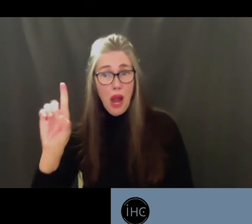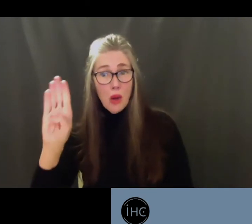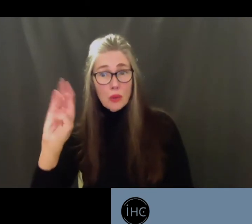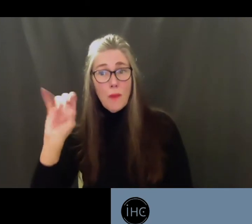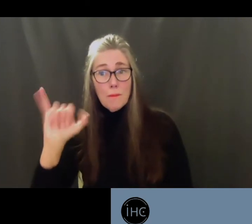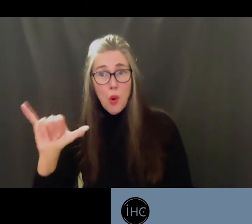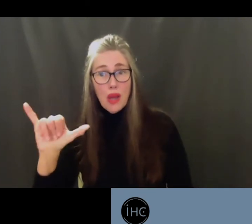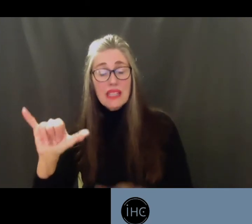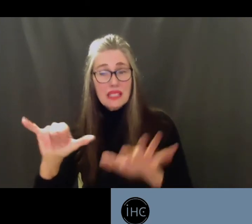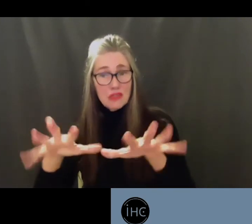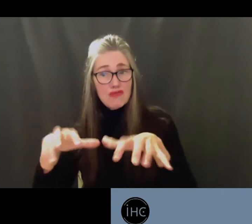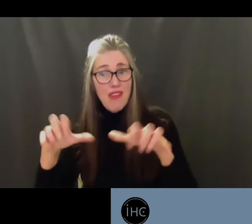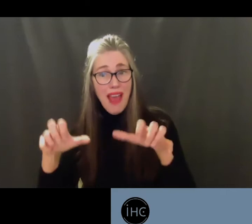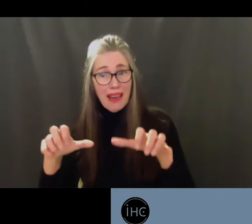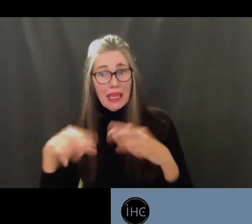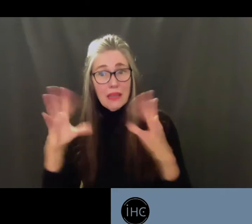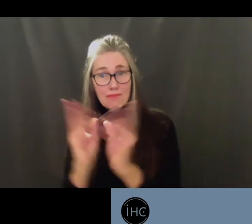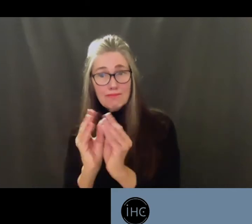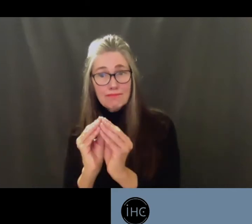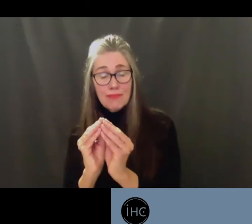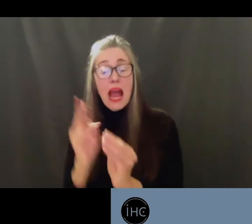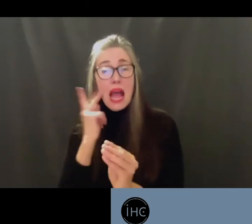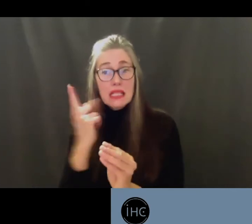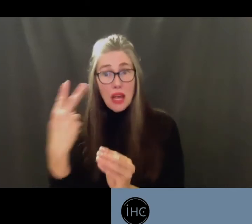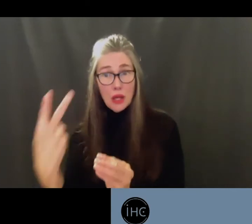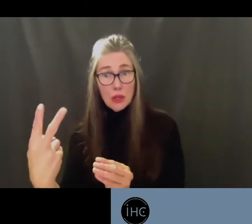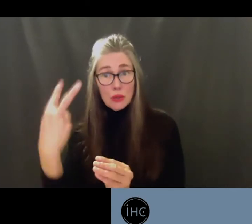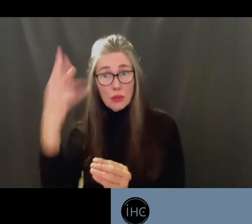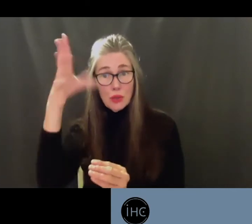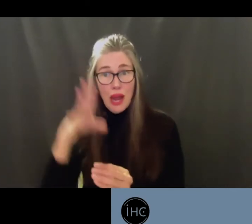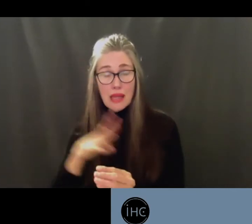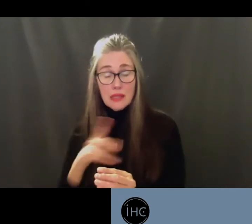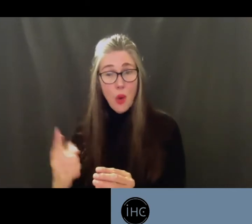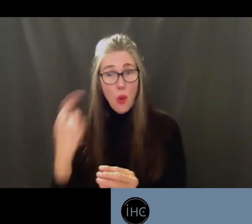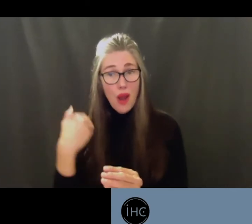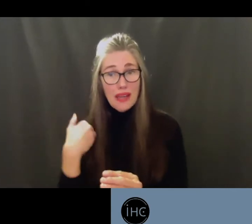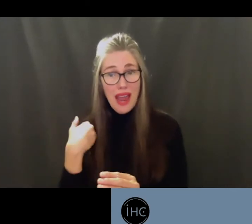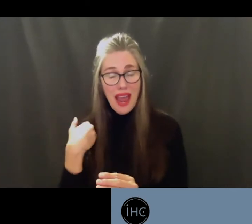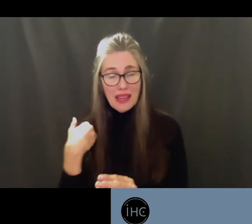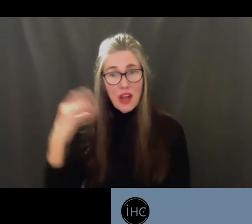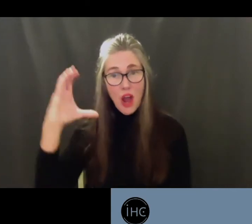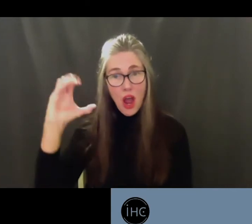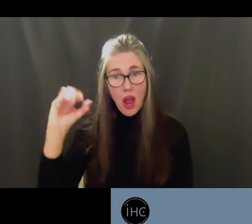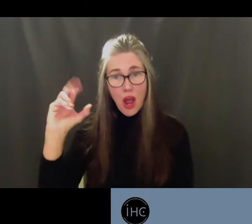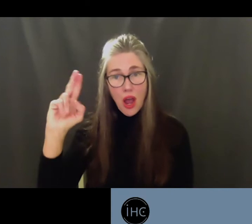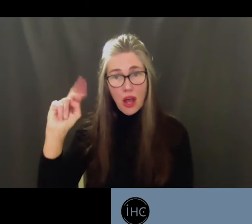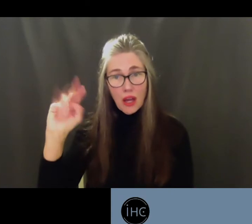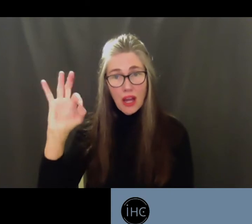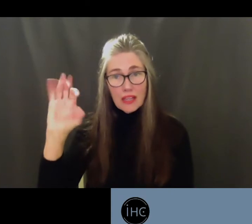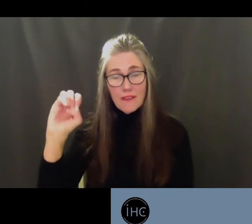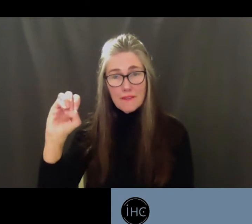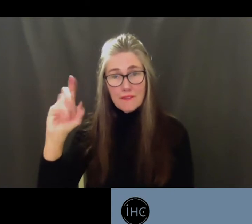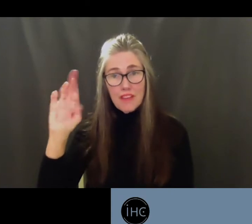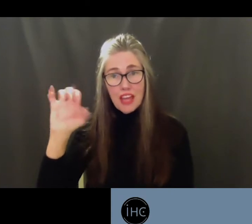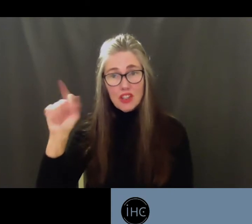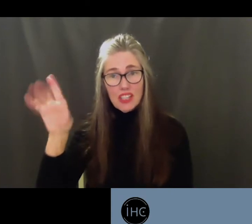two guys. One has a Confederate flag, so that's the channel to America's own racism and regional authoritarianism. The